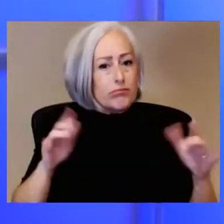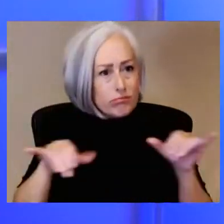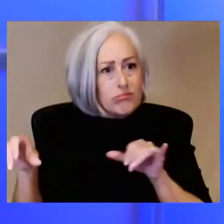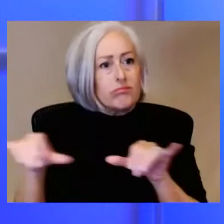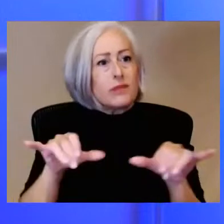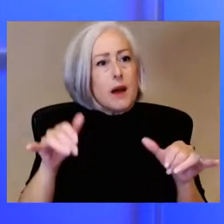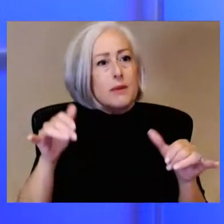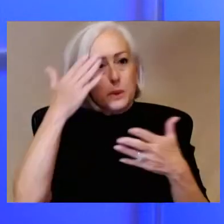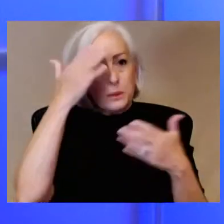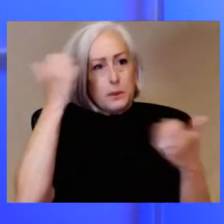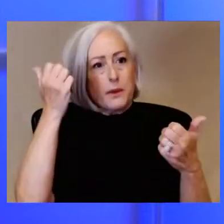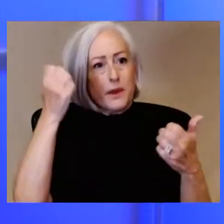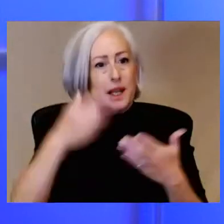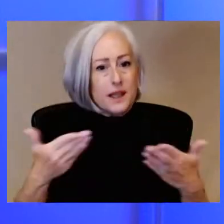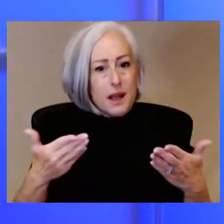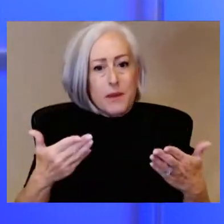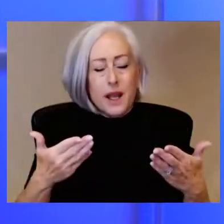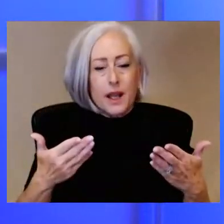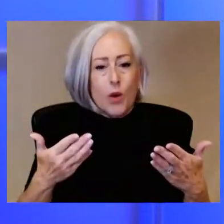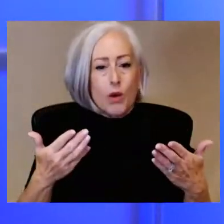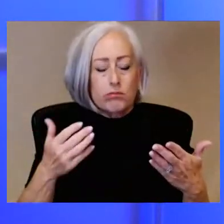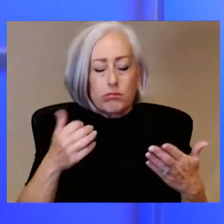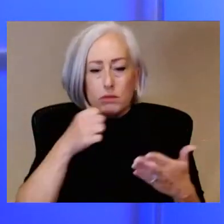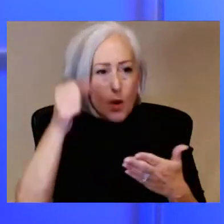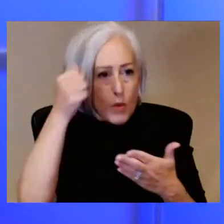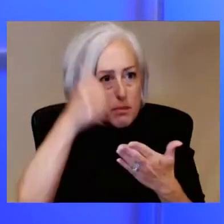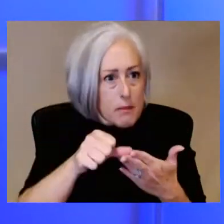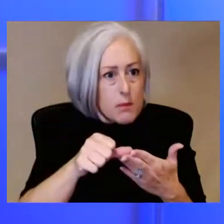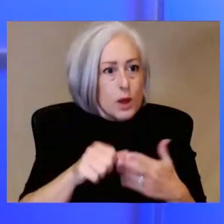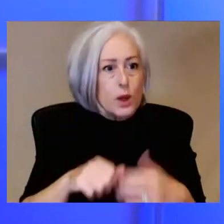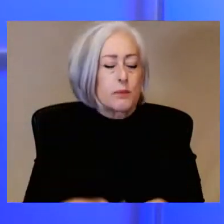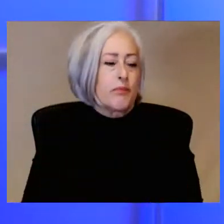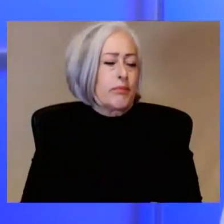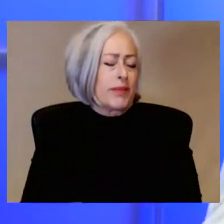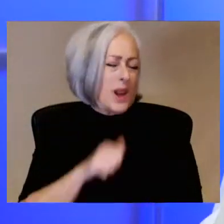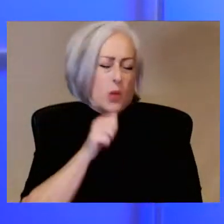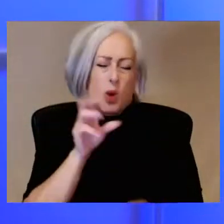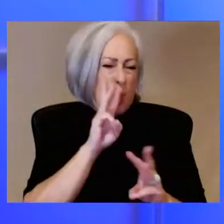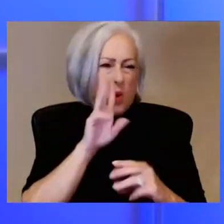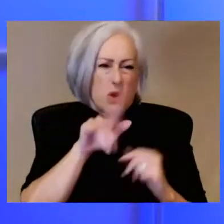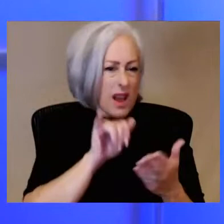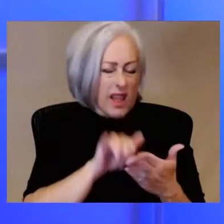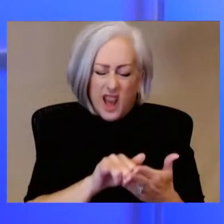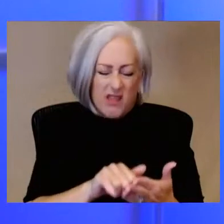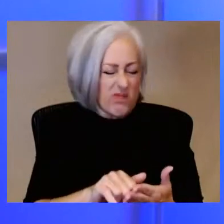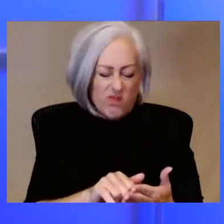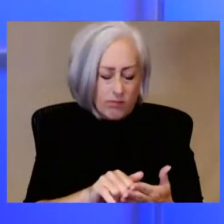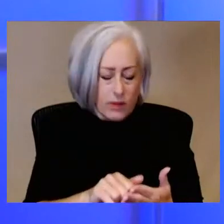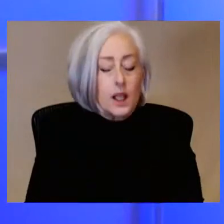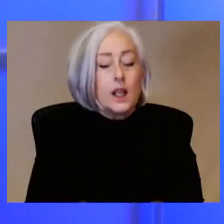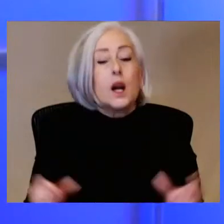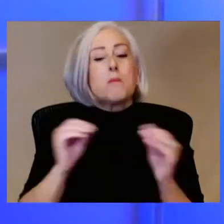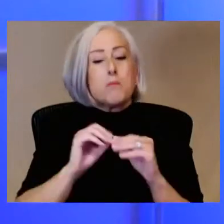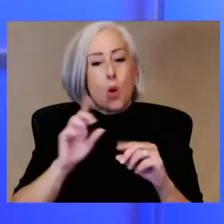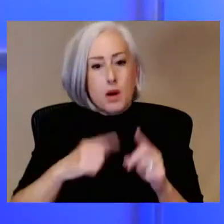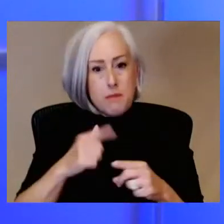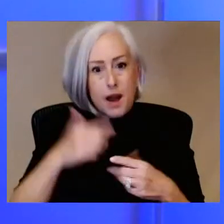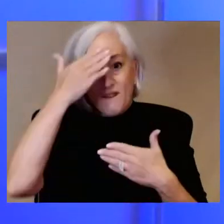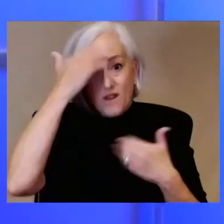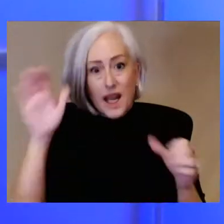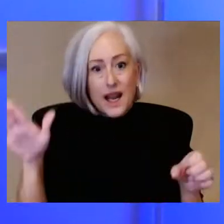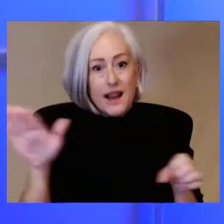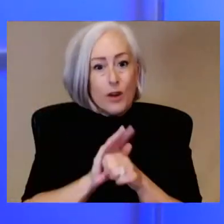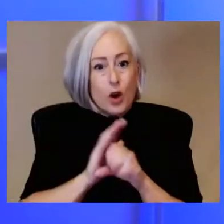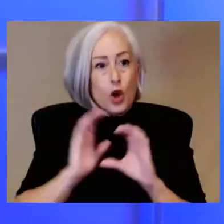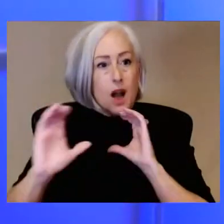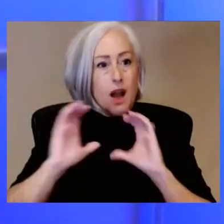And that's not something that we really worry about, that type of memory lapse. It's more, forgetting a conversation 10 minutes